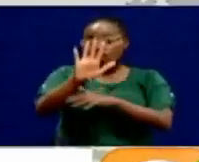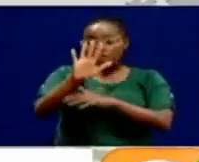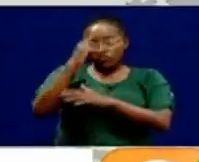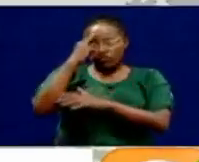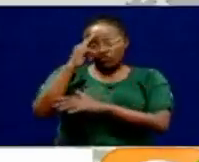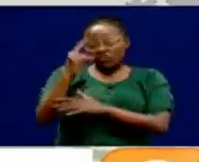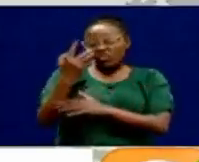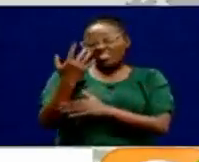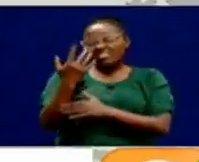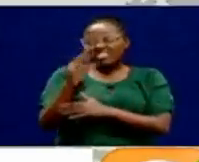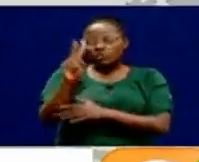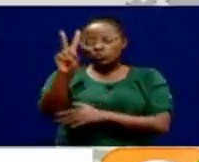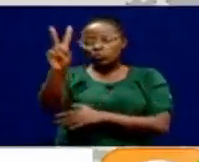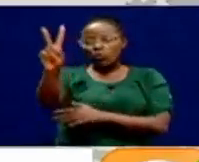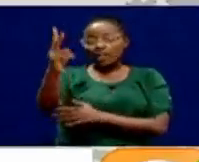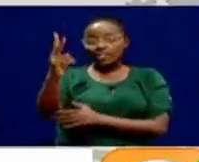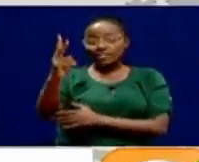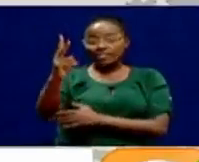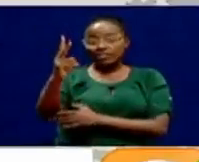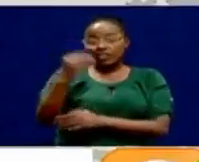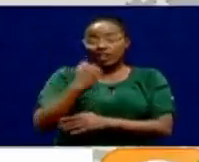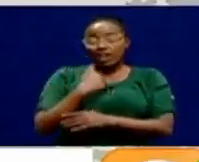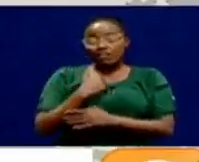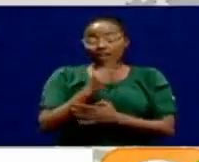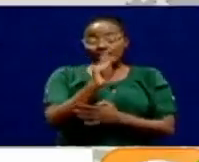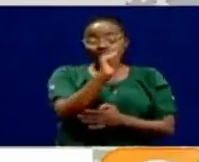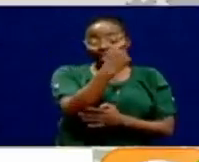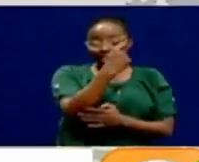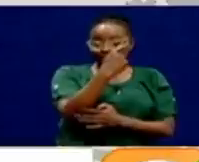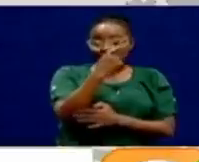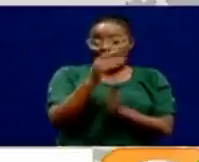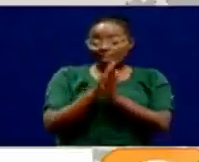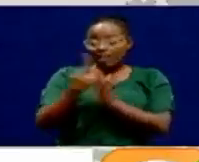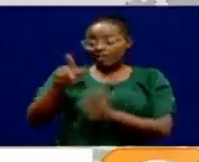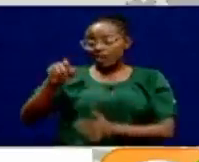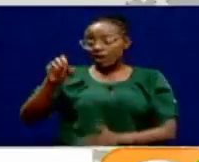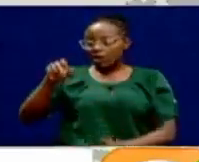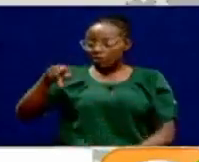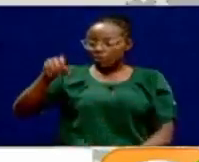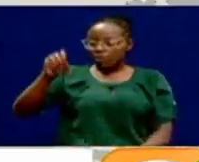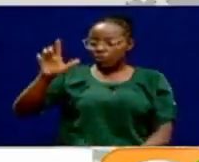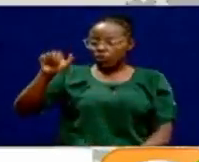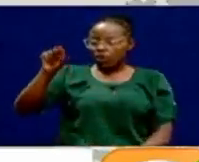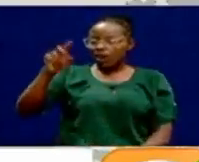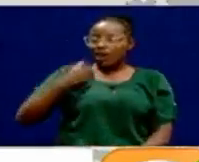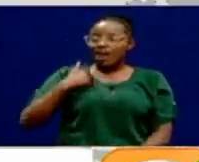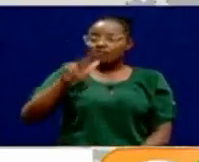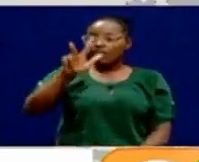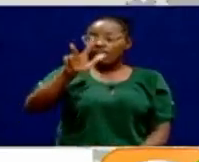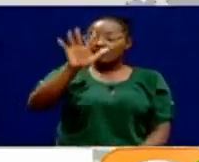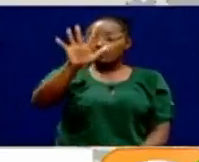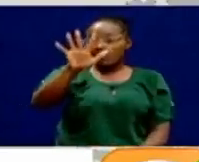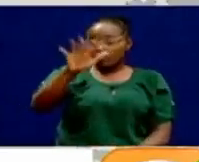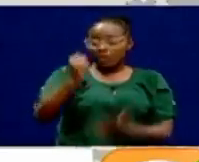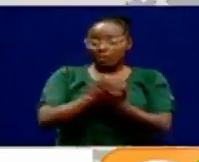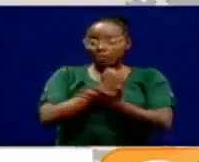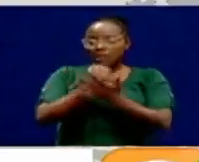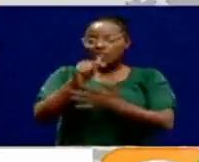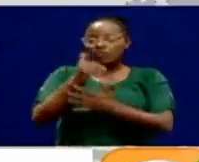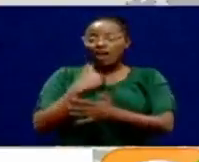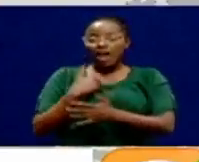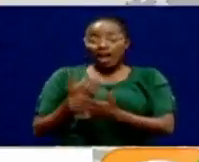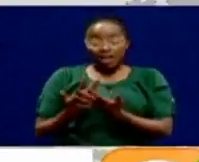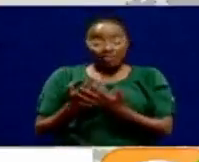world at least twice. The half-Kenyan and half-Pole has more than 35 passports. Now he's about to embark on